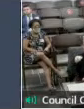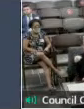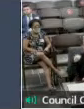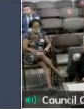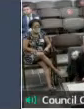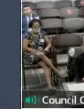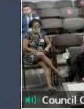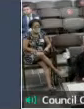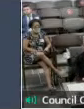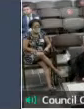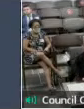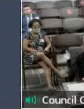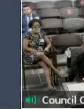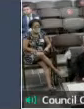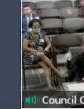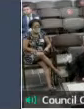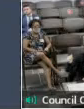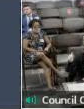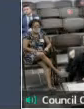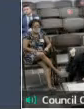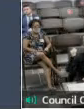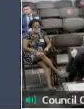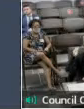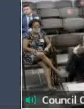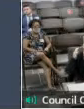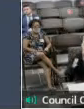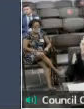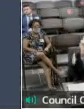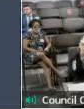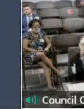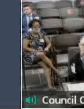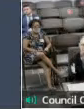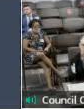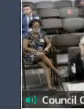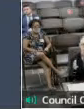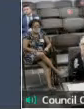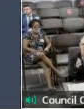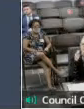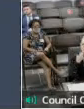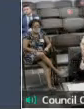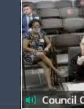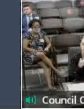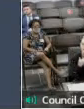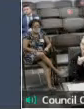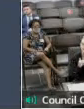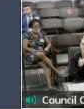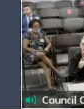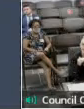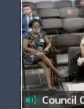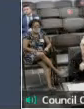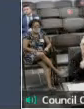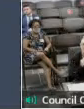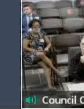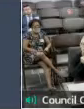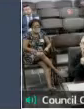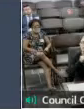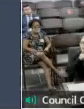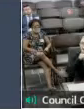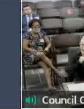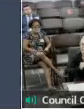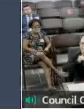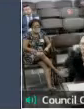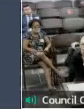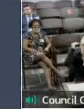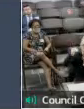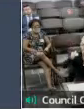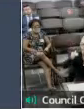is, this was the rendering. This is a really big move because it's the first ADA accessible